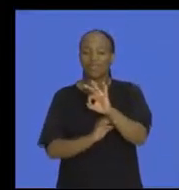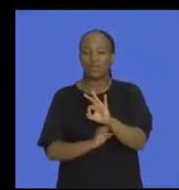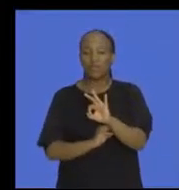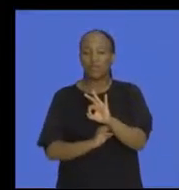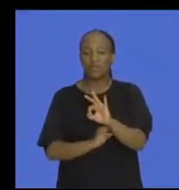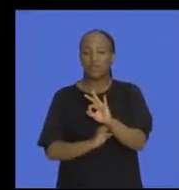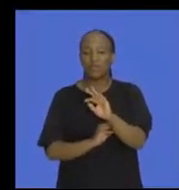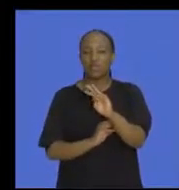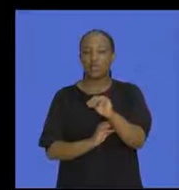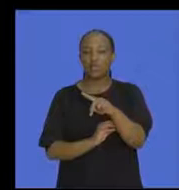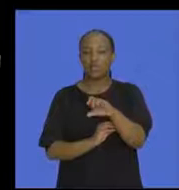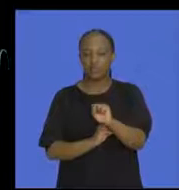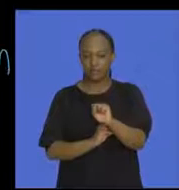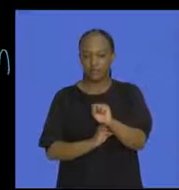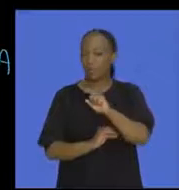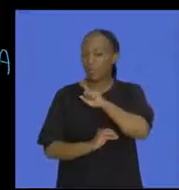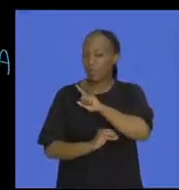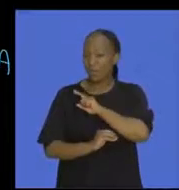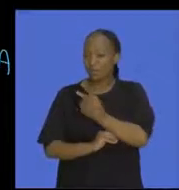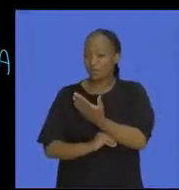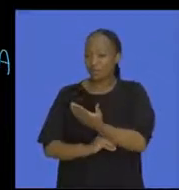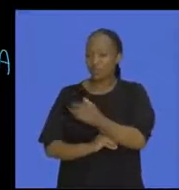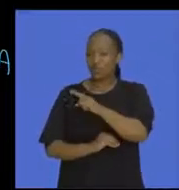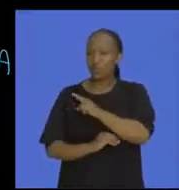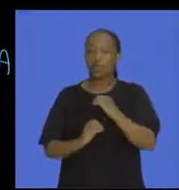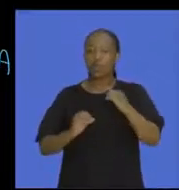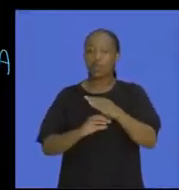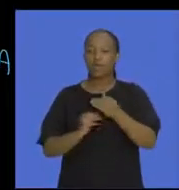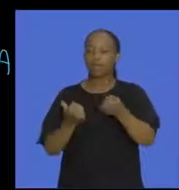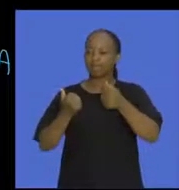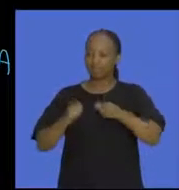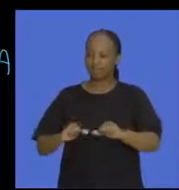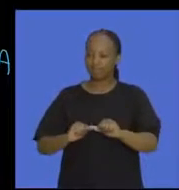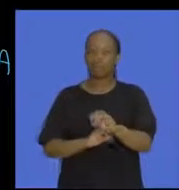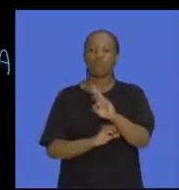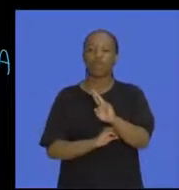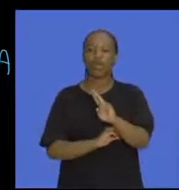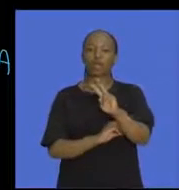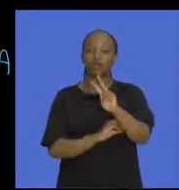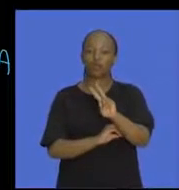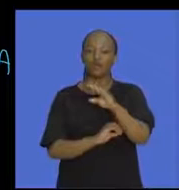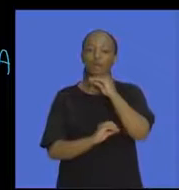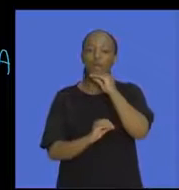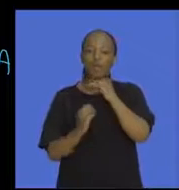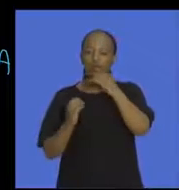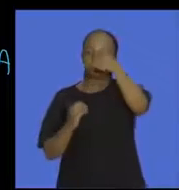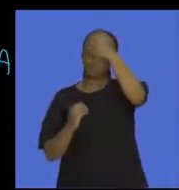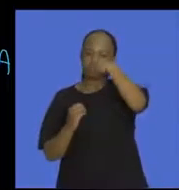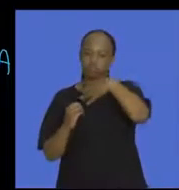3 amperes, okay? While the current through R2,